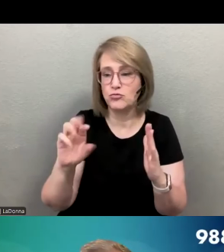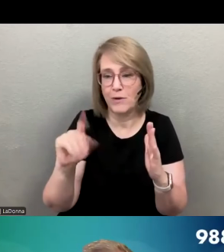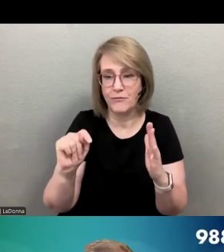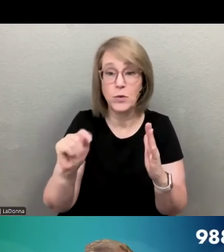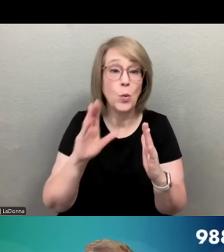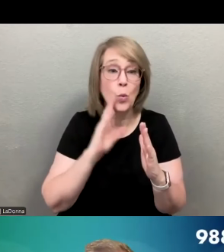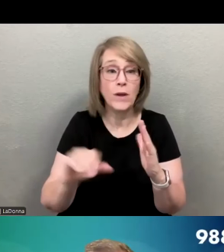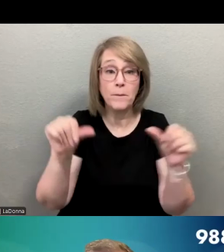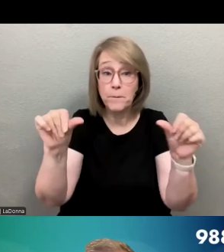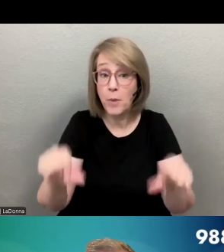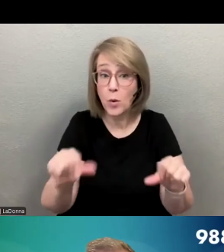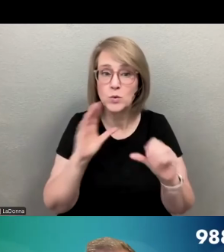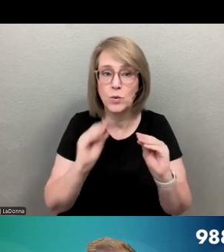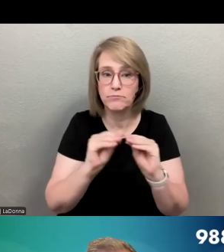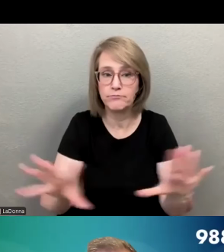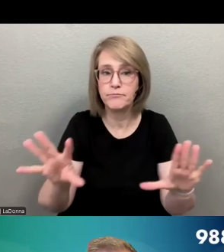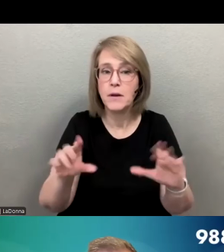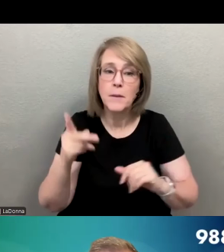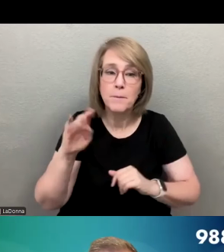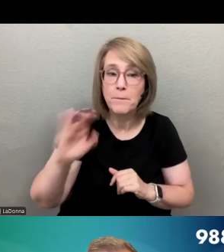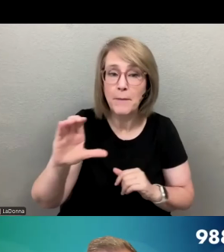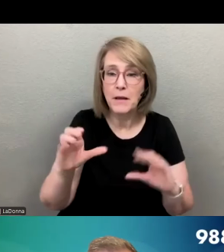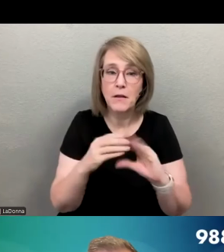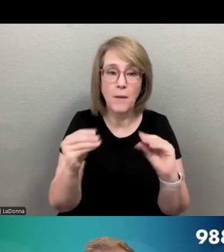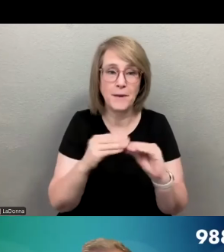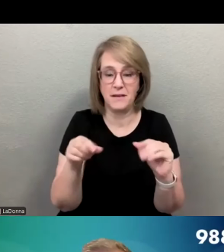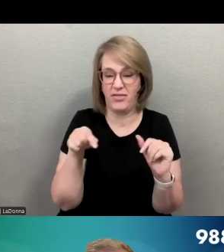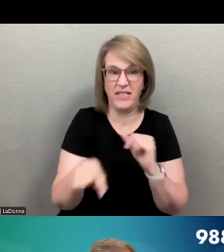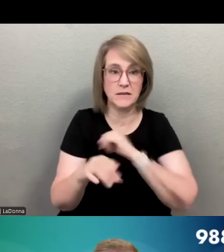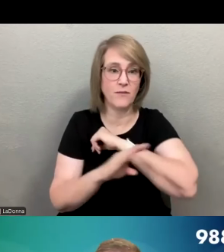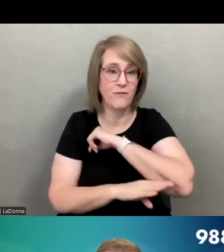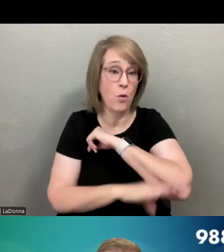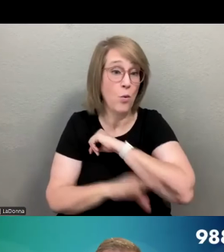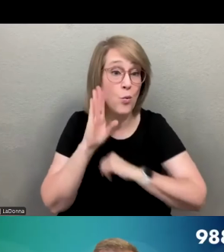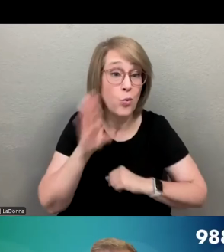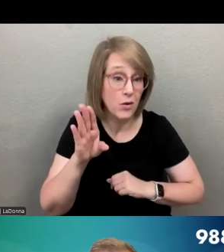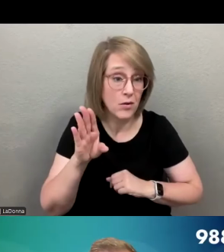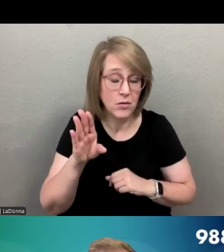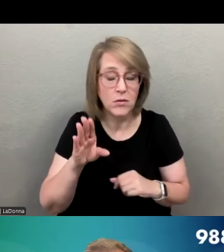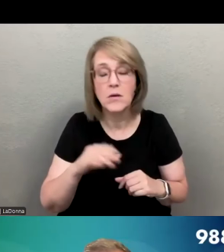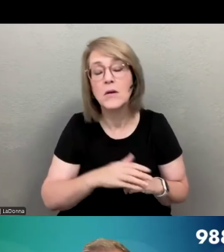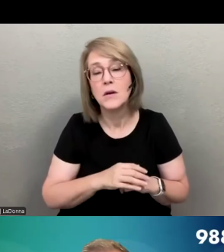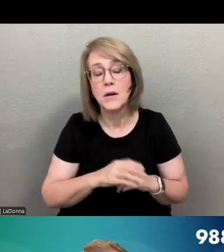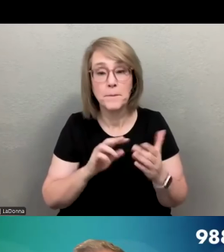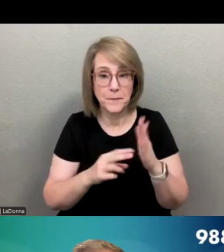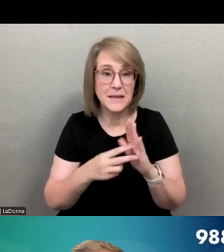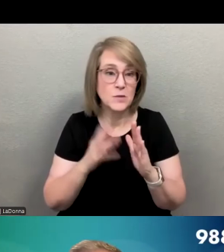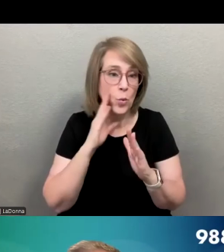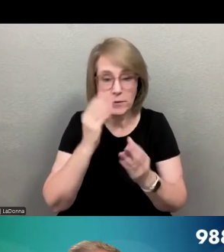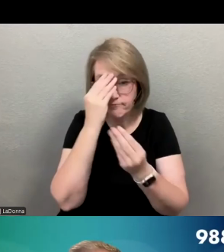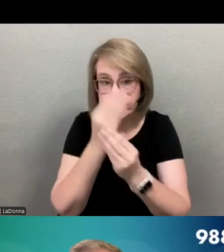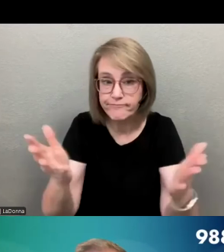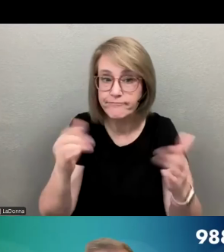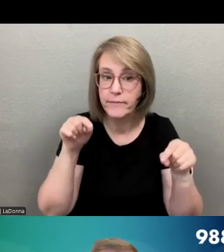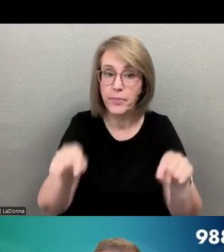out and posted for public review and public comment later this fall. So we'll be looping back around to this